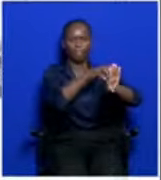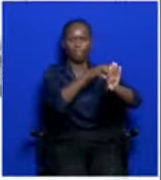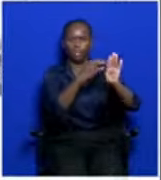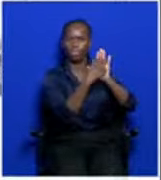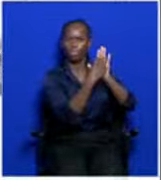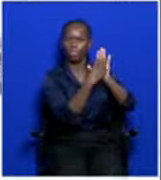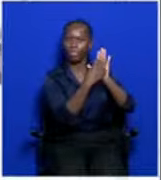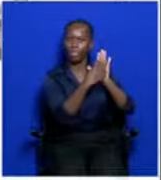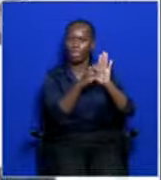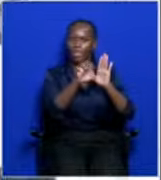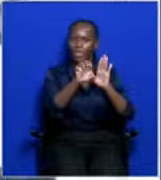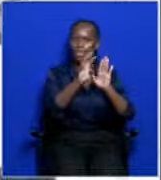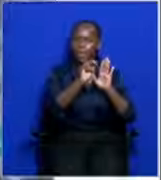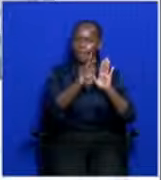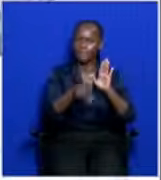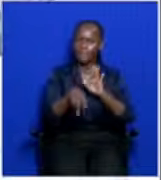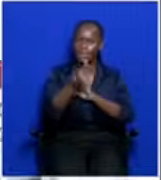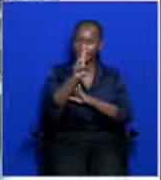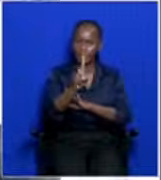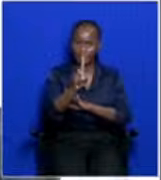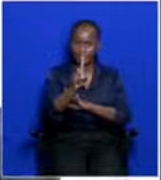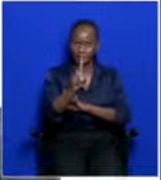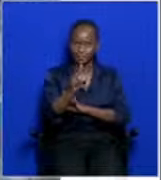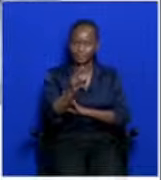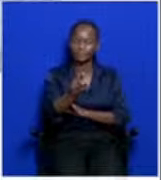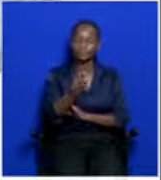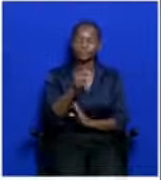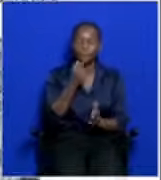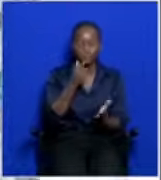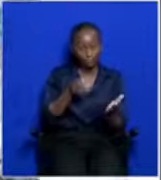to page 169.